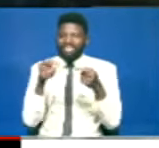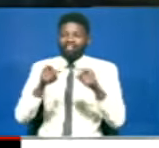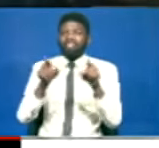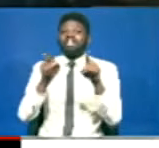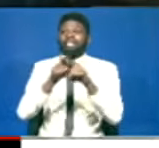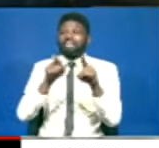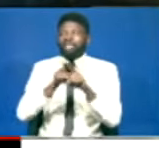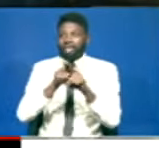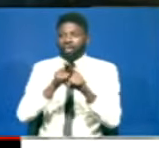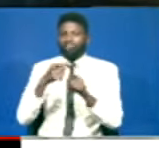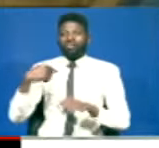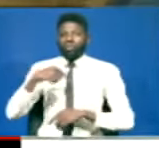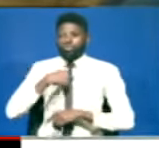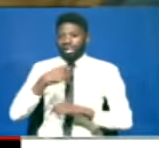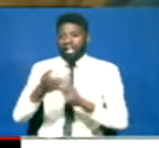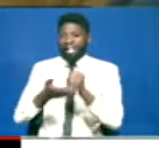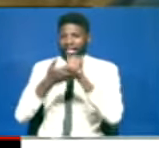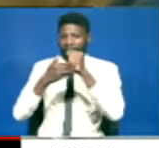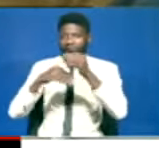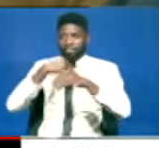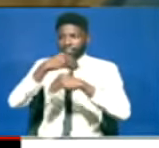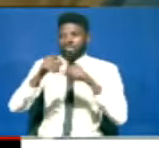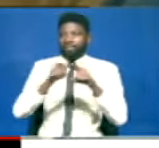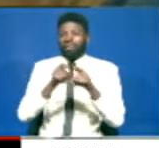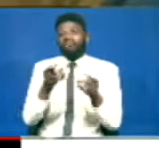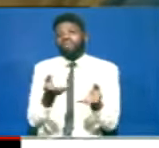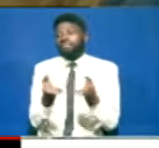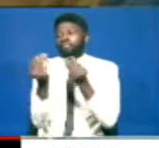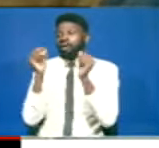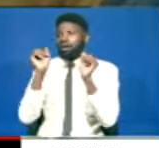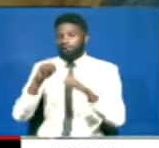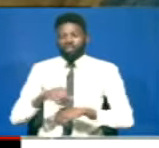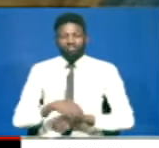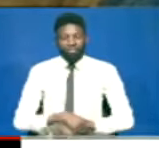fluids and then we discharge them. Elvis Otieno for Lunchtime News.